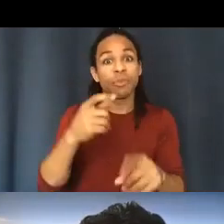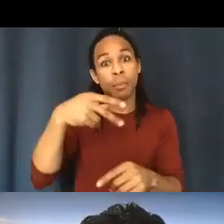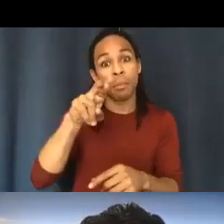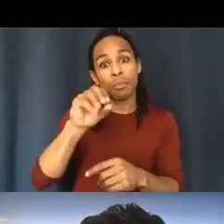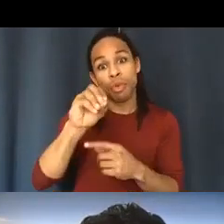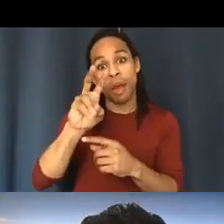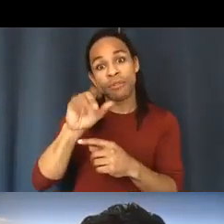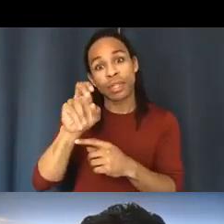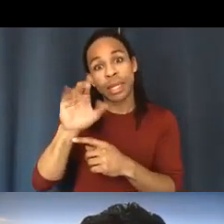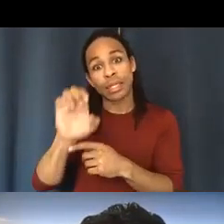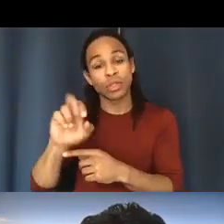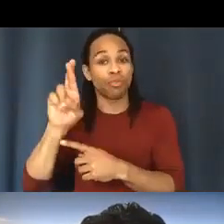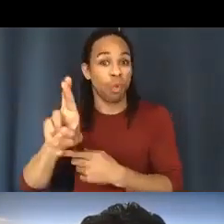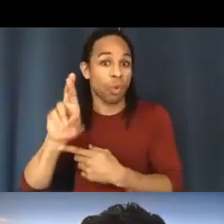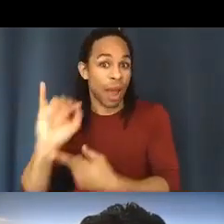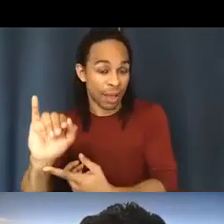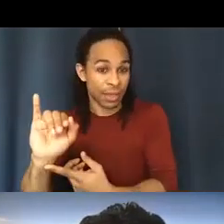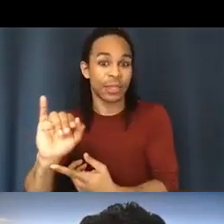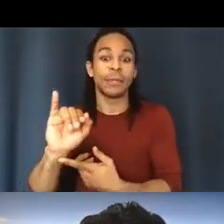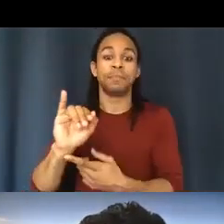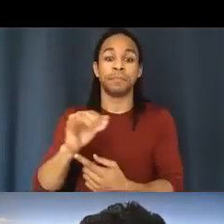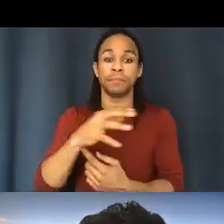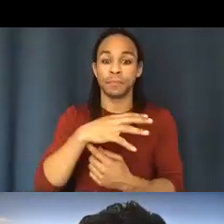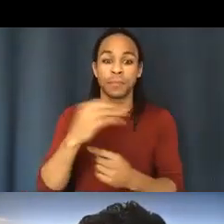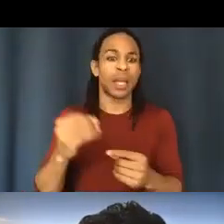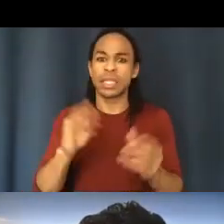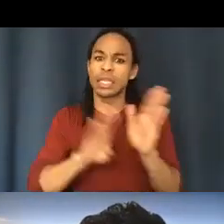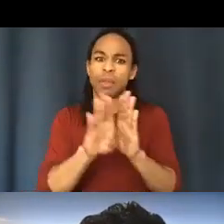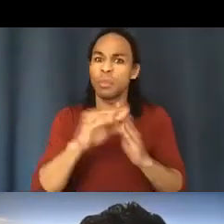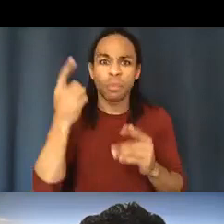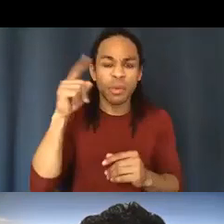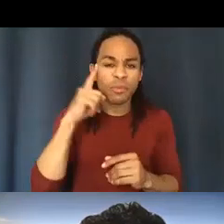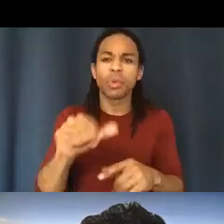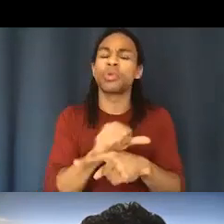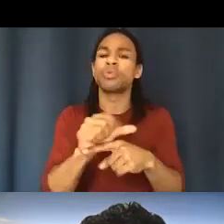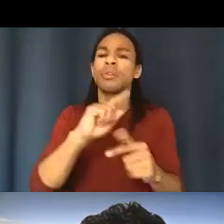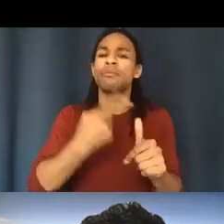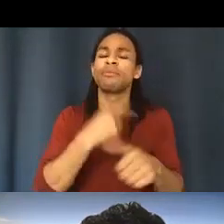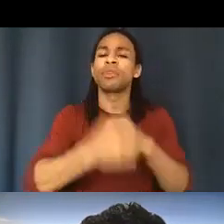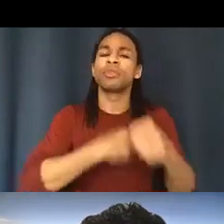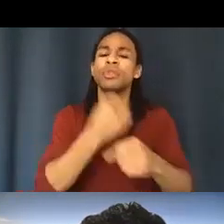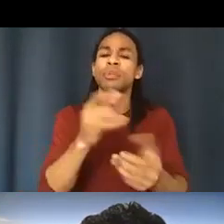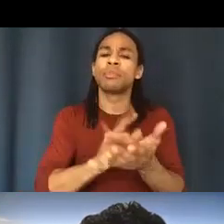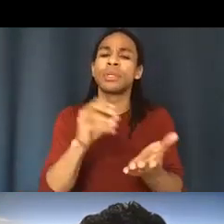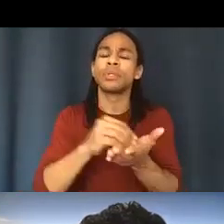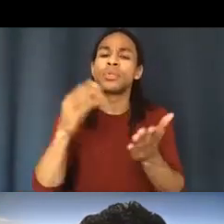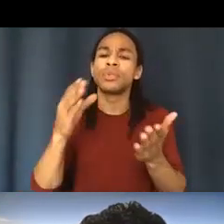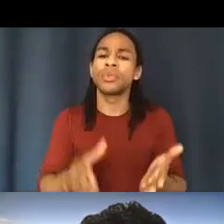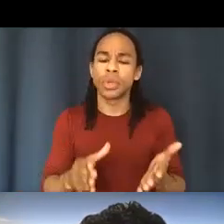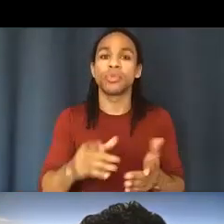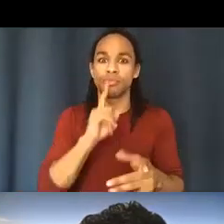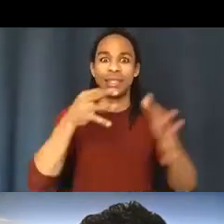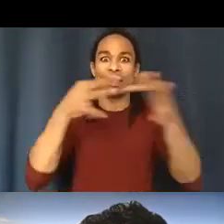outcomes. And we developed it to train first-year medical students to define structural competency and to start to contextualize